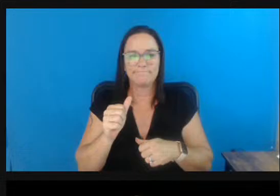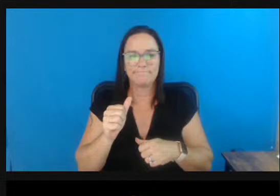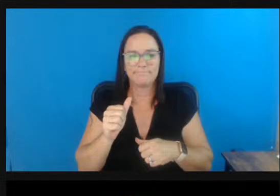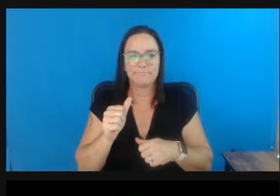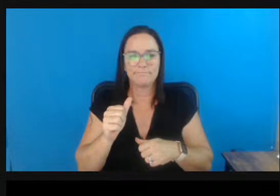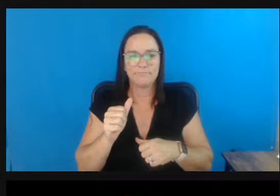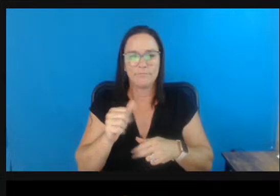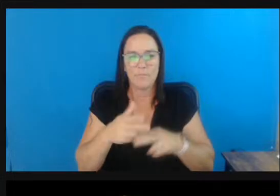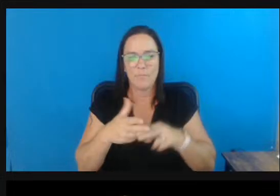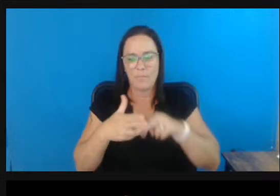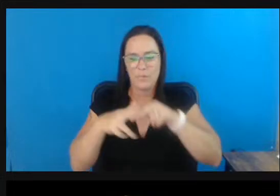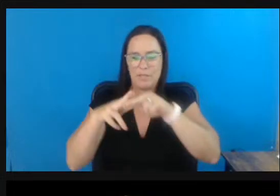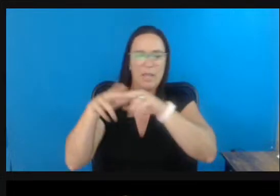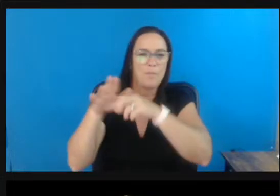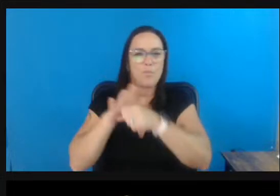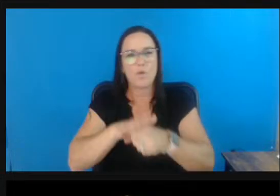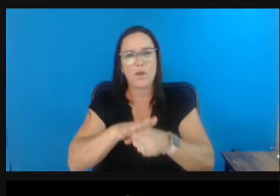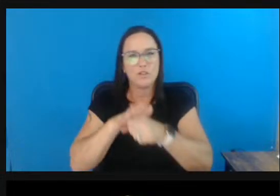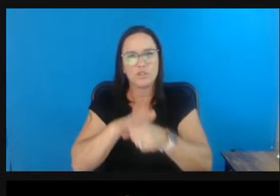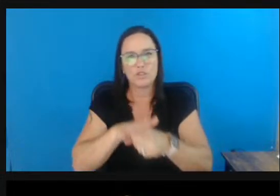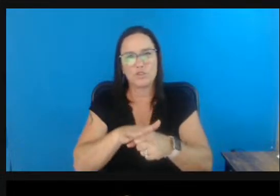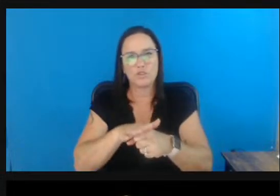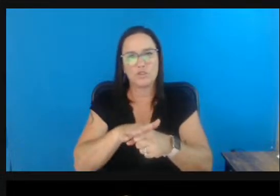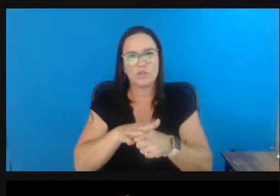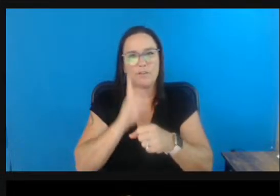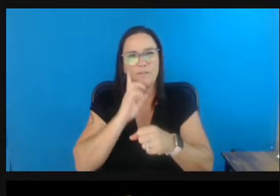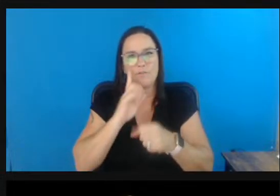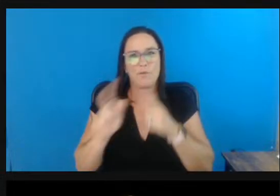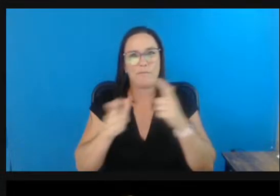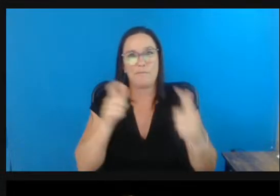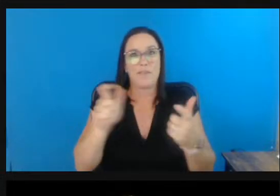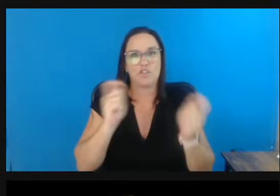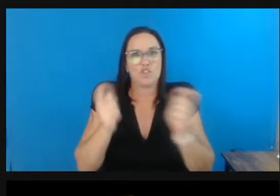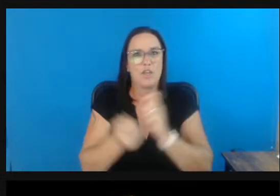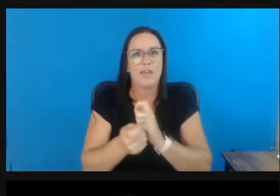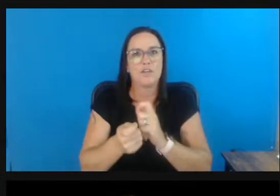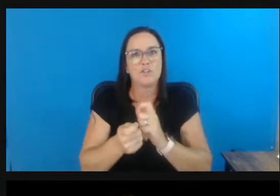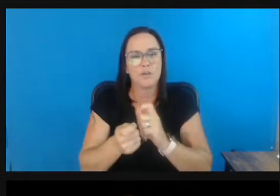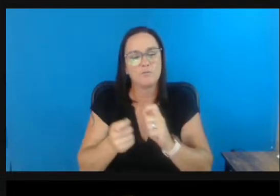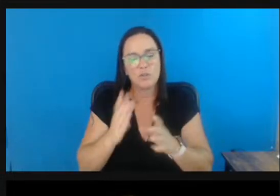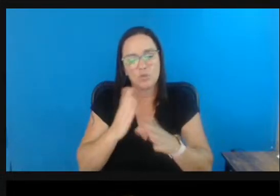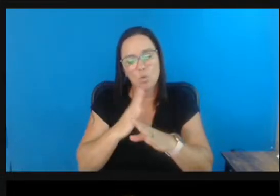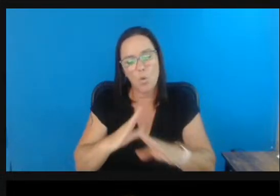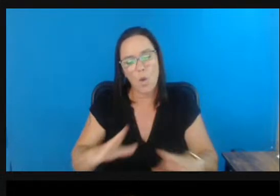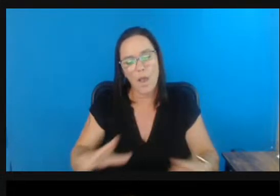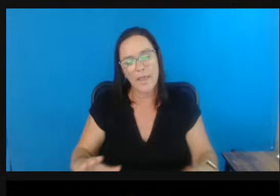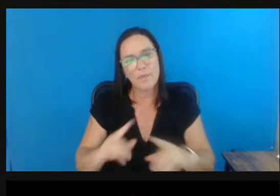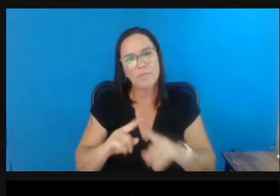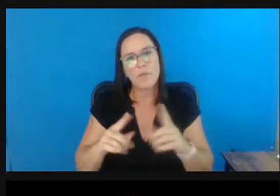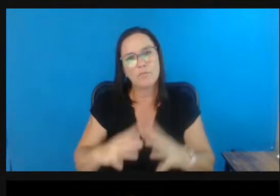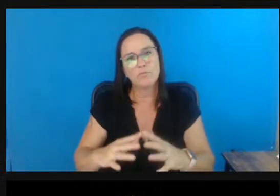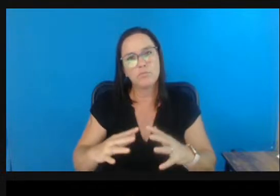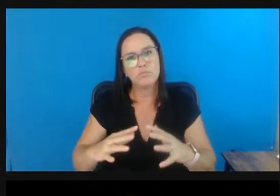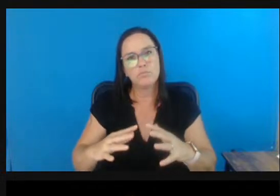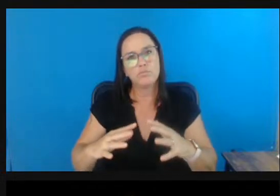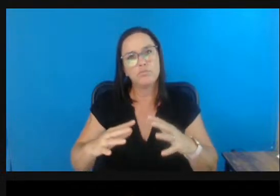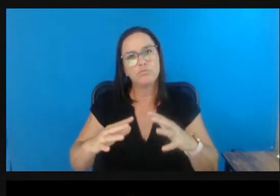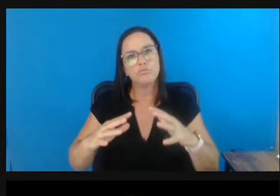building pressure towards an imminent change. So it's still filling fairly quietly, but it is certainly moving and shaking down